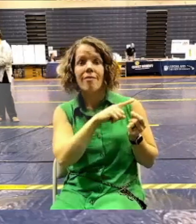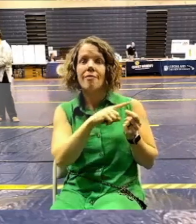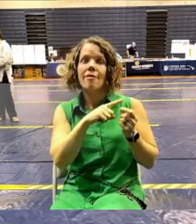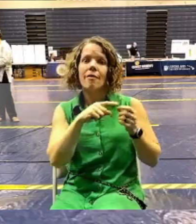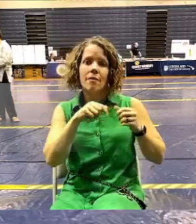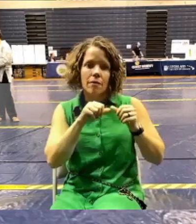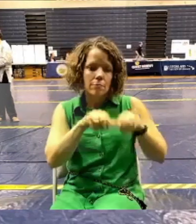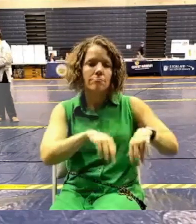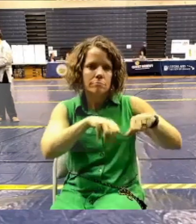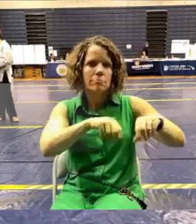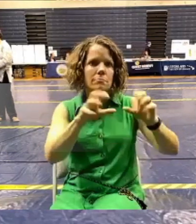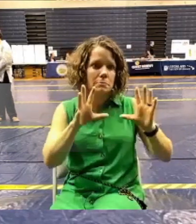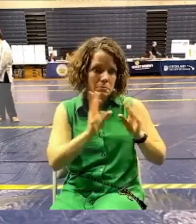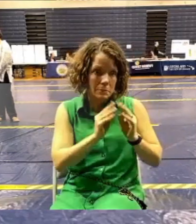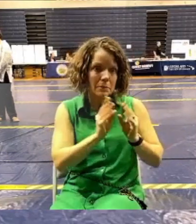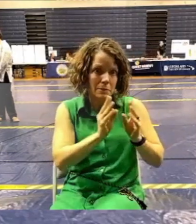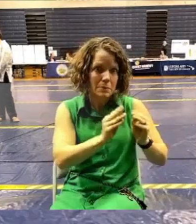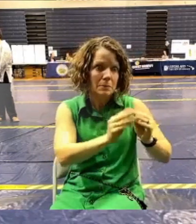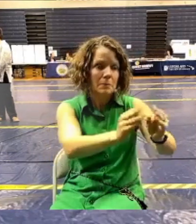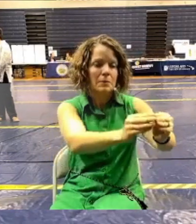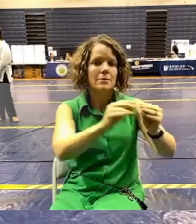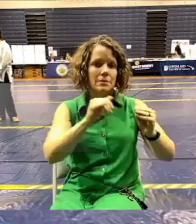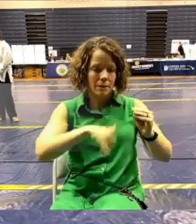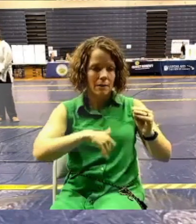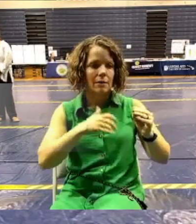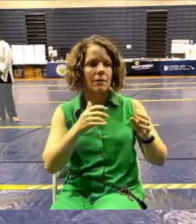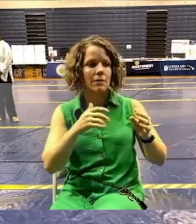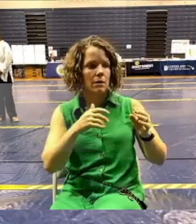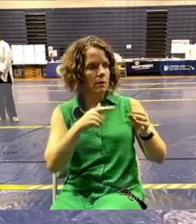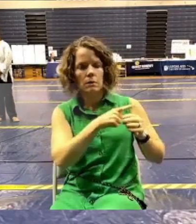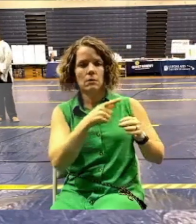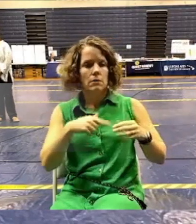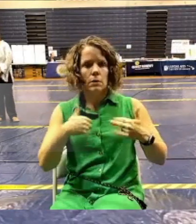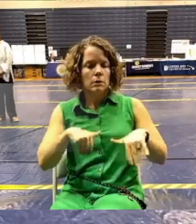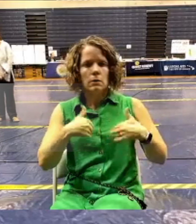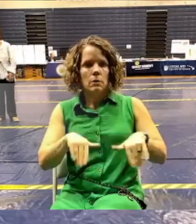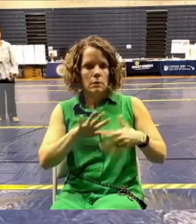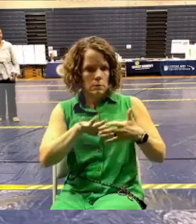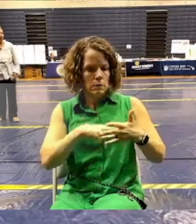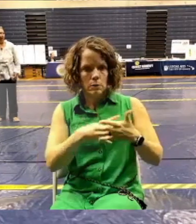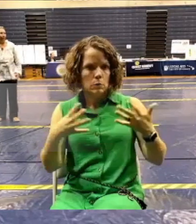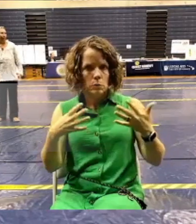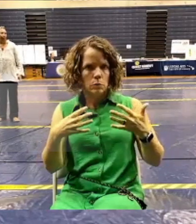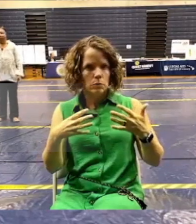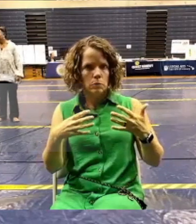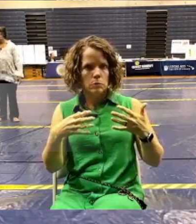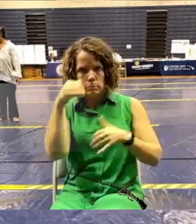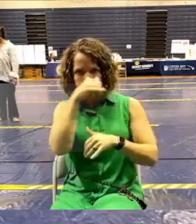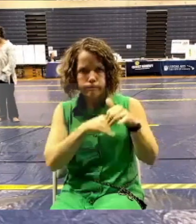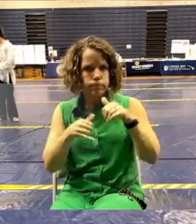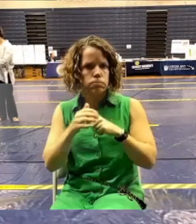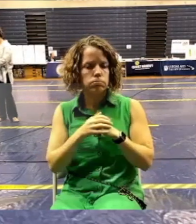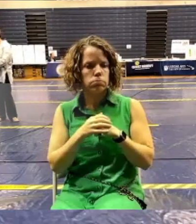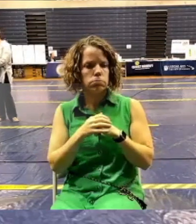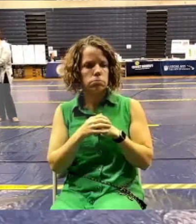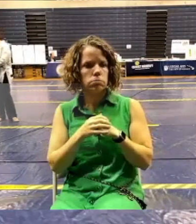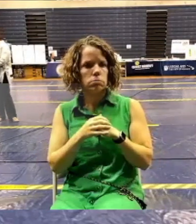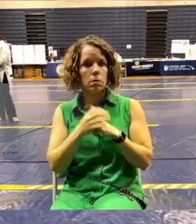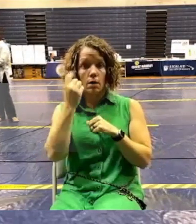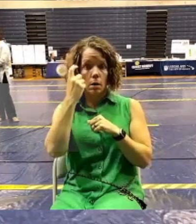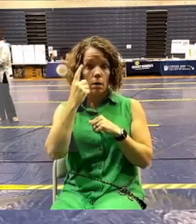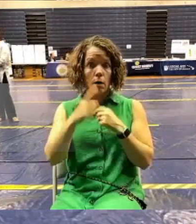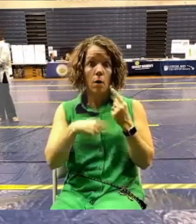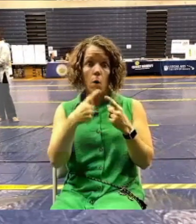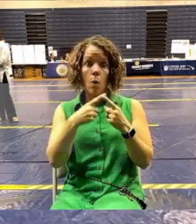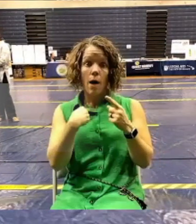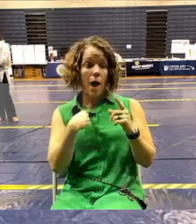say that was not intended when I asked them to be on this was to have targets put on their backs. That was